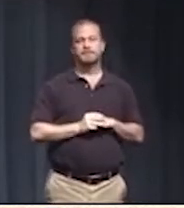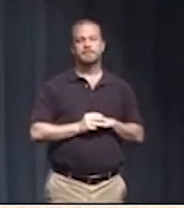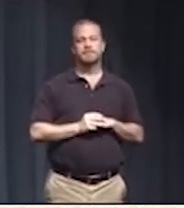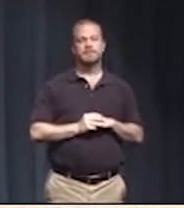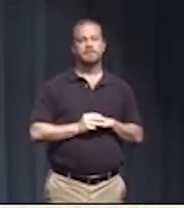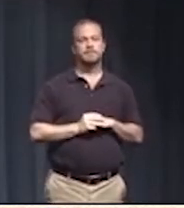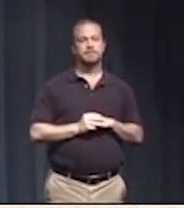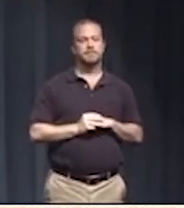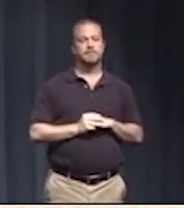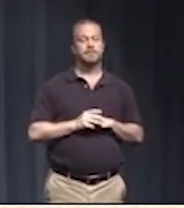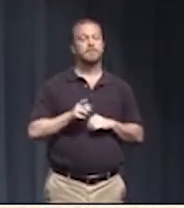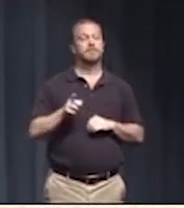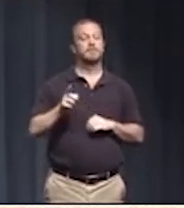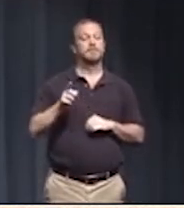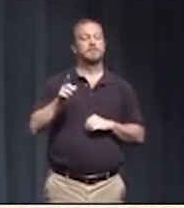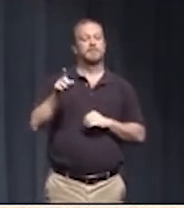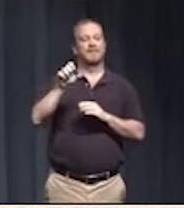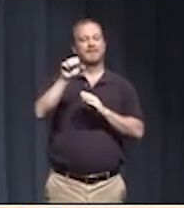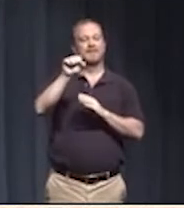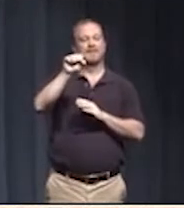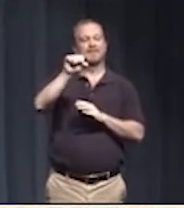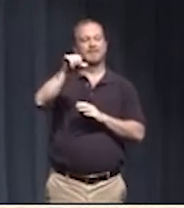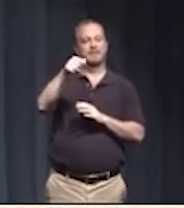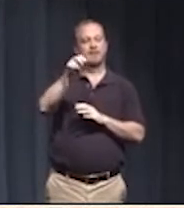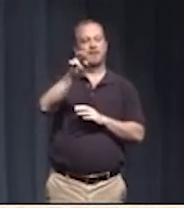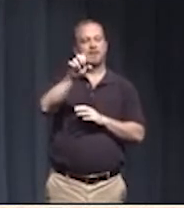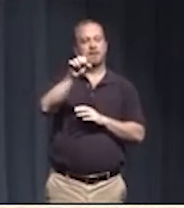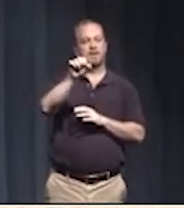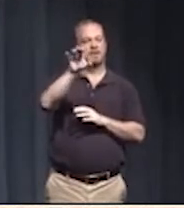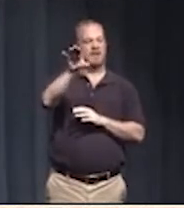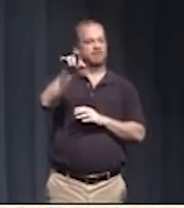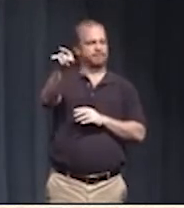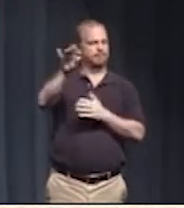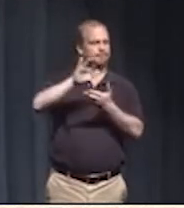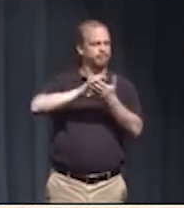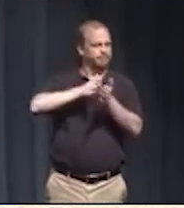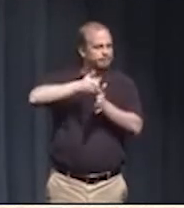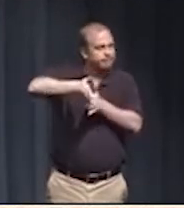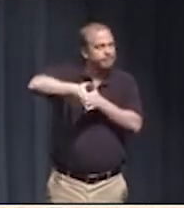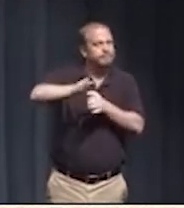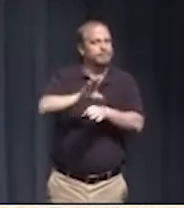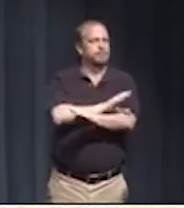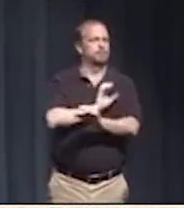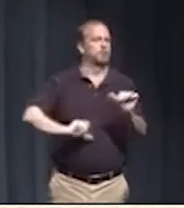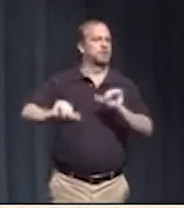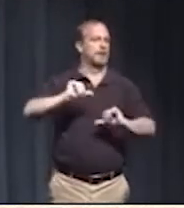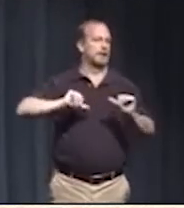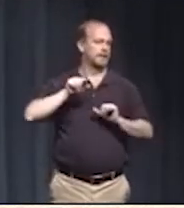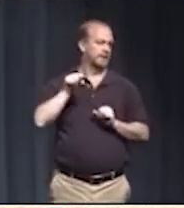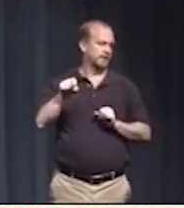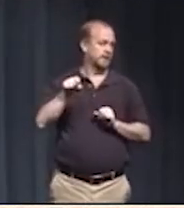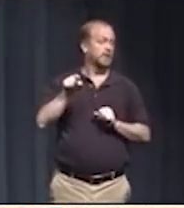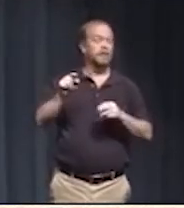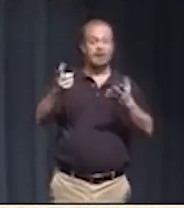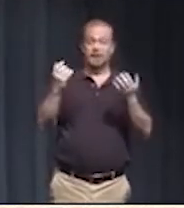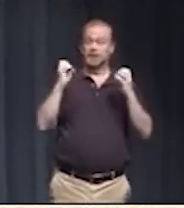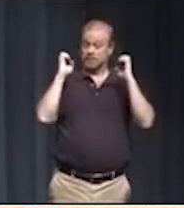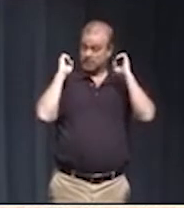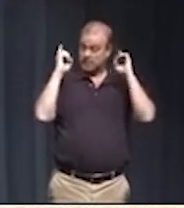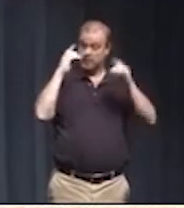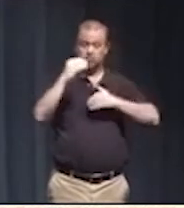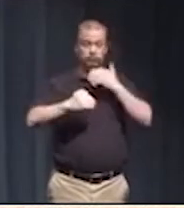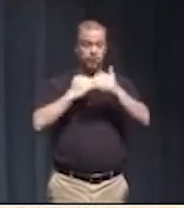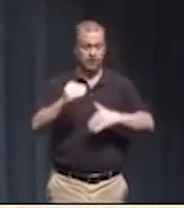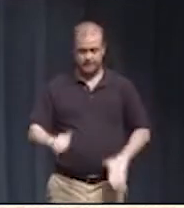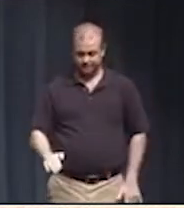also at St. John's River State College in the computer science program. So we've been through the educational process in the